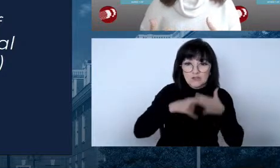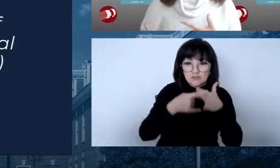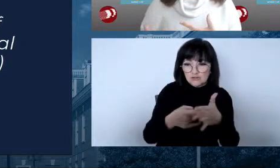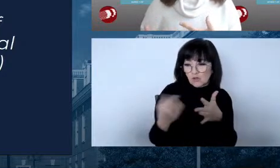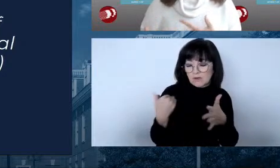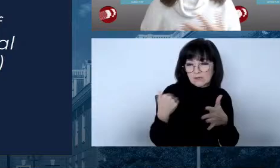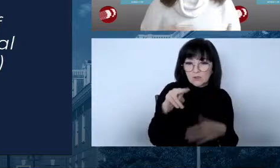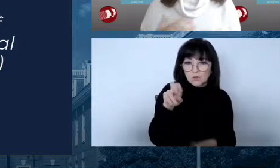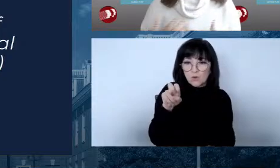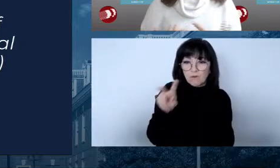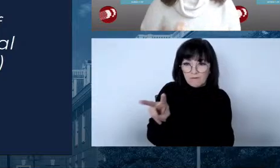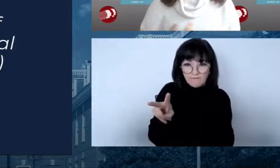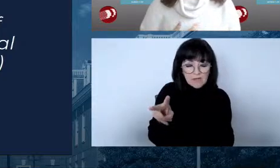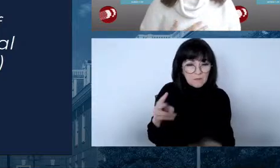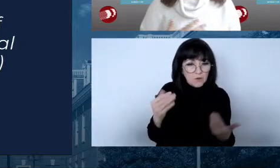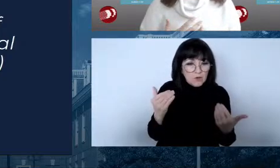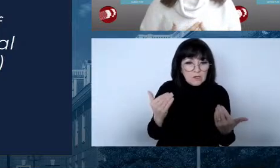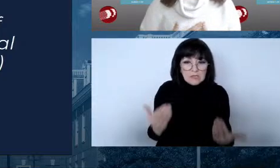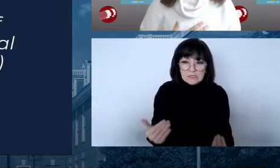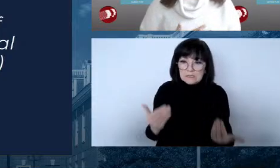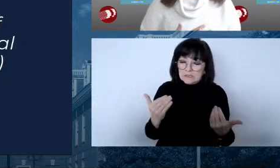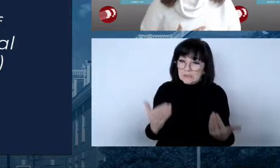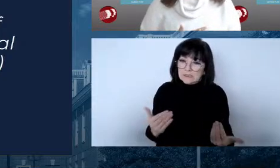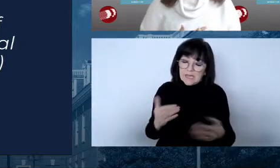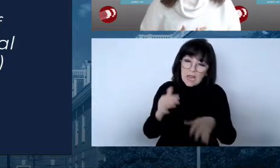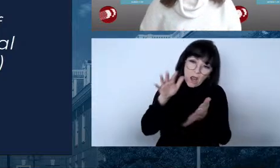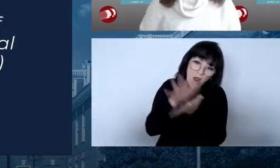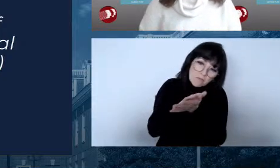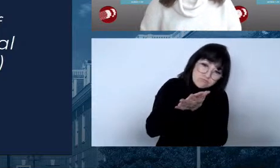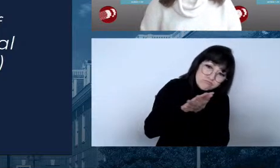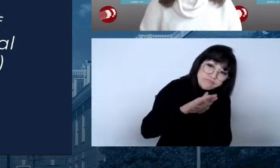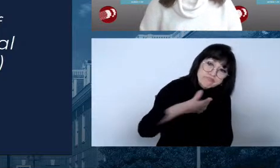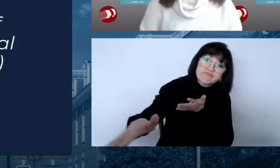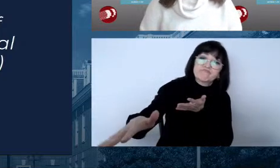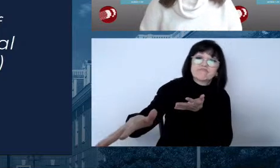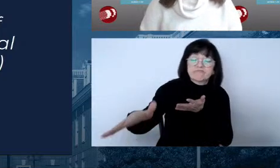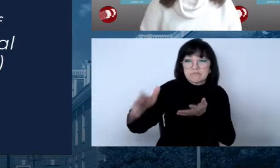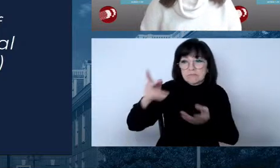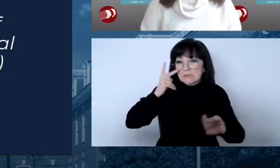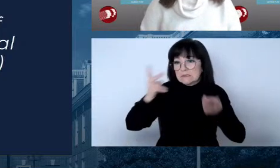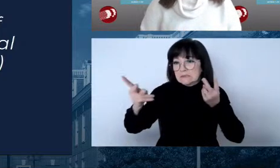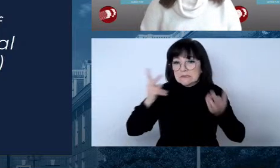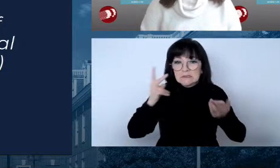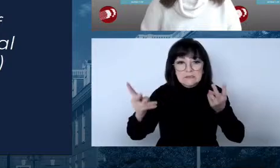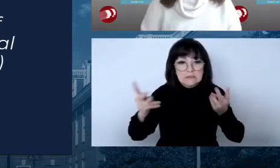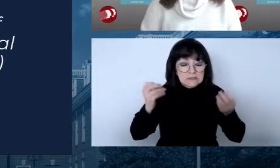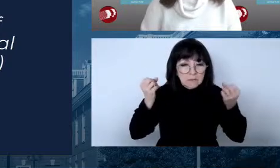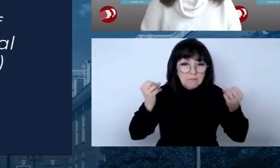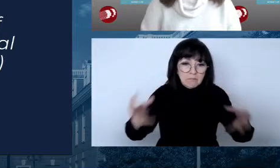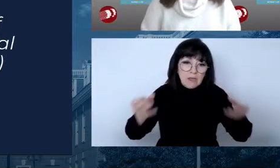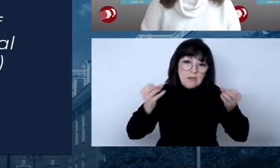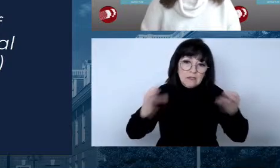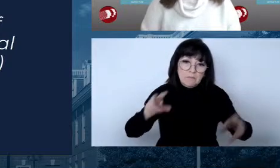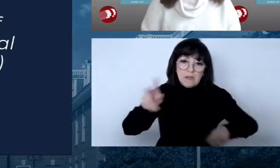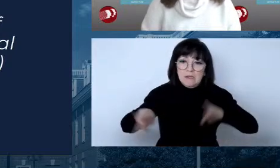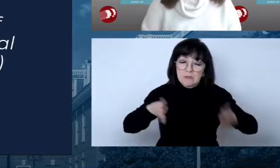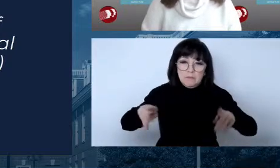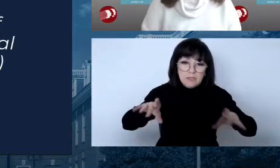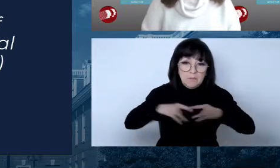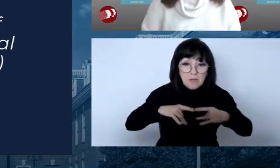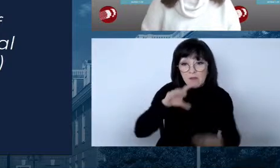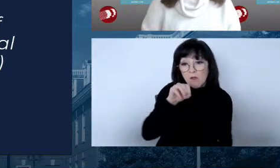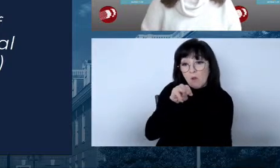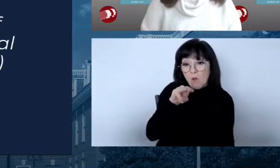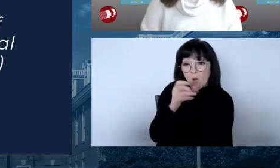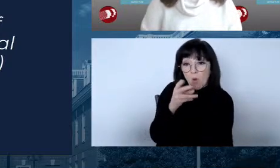now being quickly overtaken, and we continue to see the Omicron variant spread like brush fire throughout